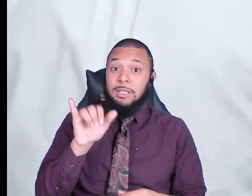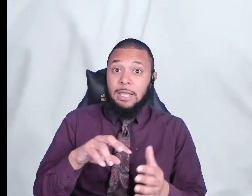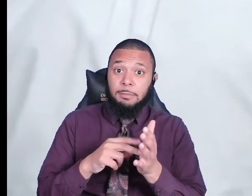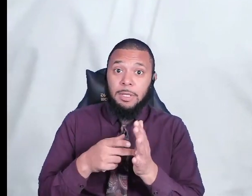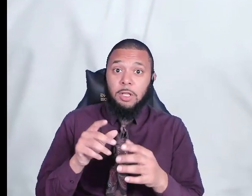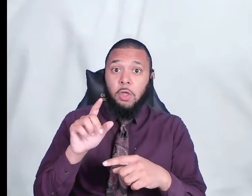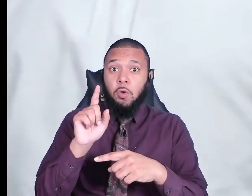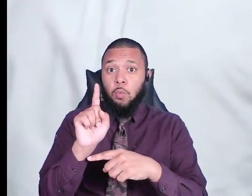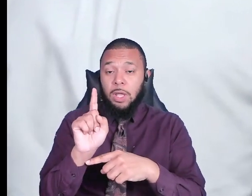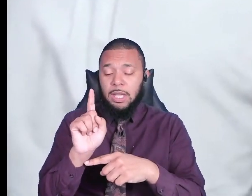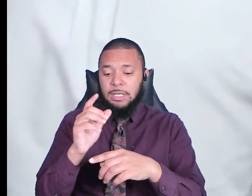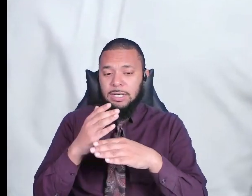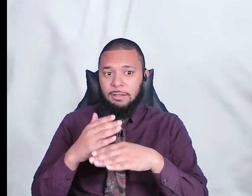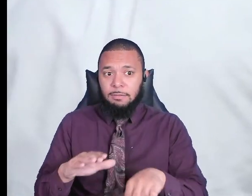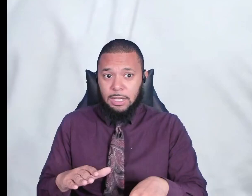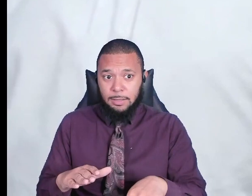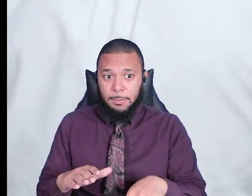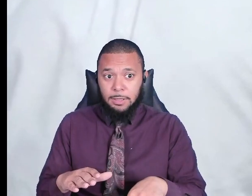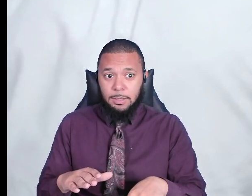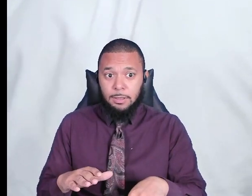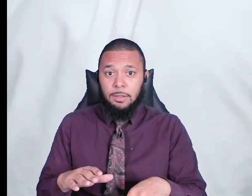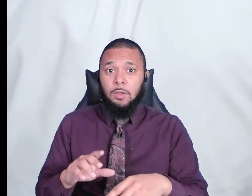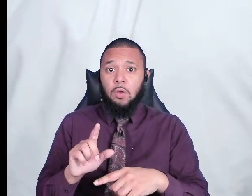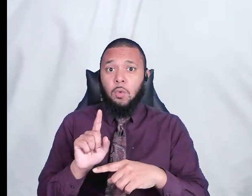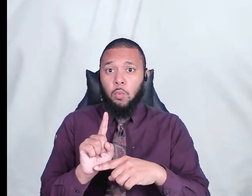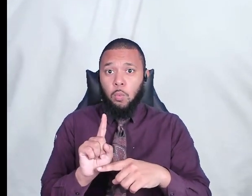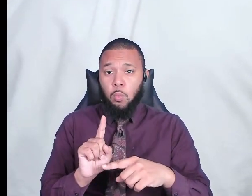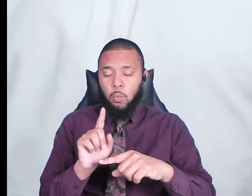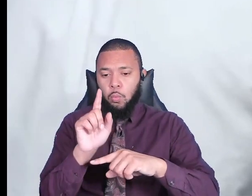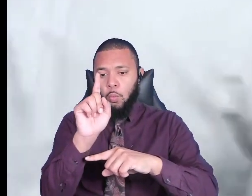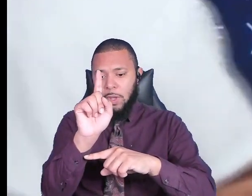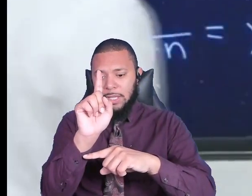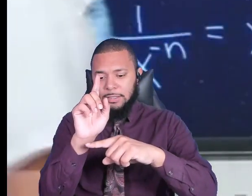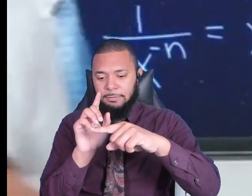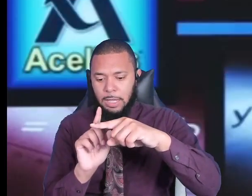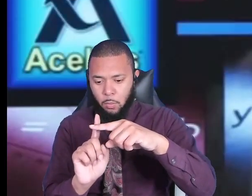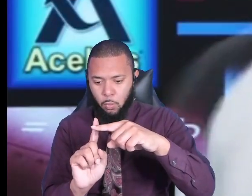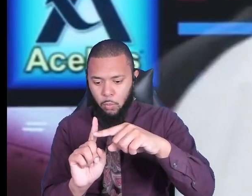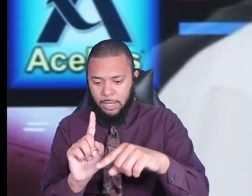1 divided by 1 over 5 squared?